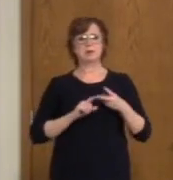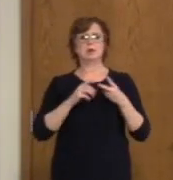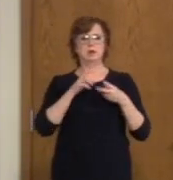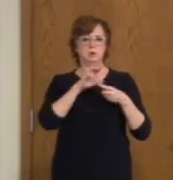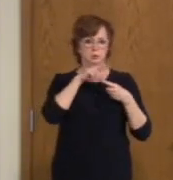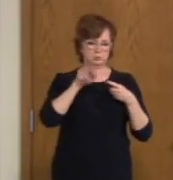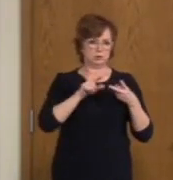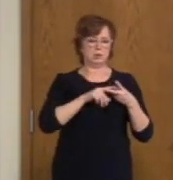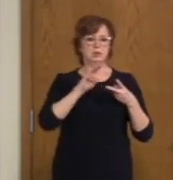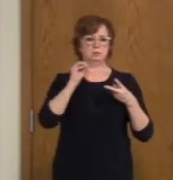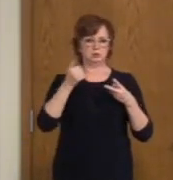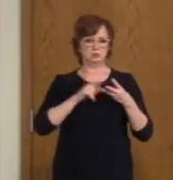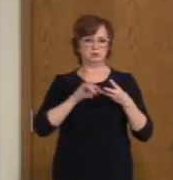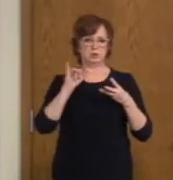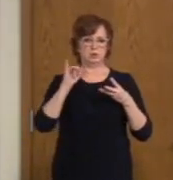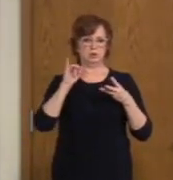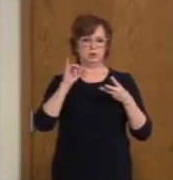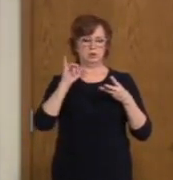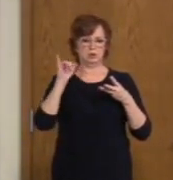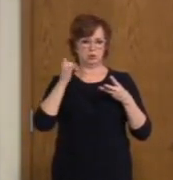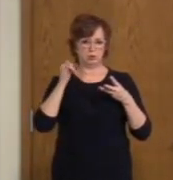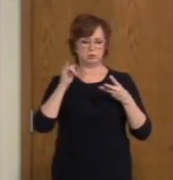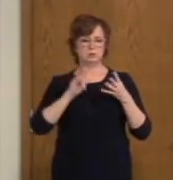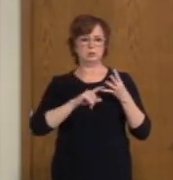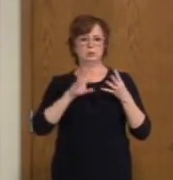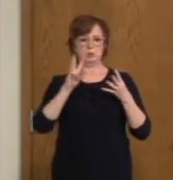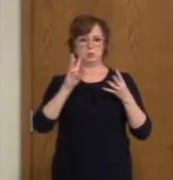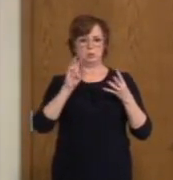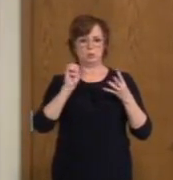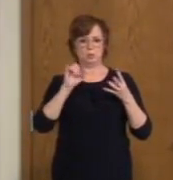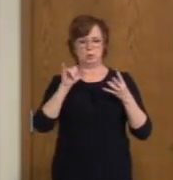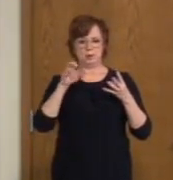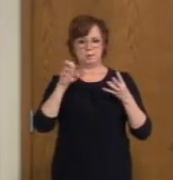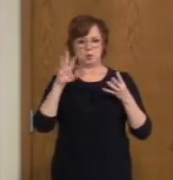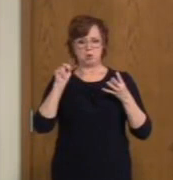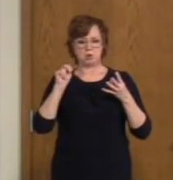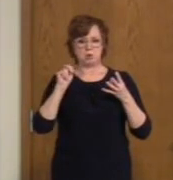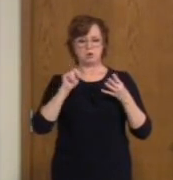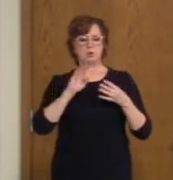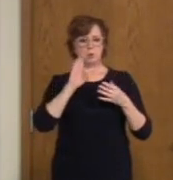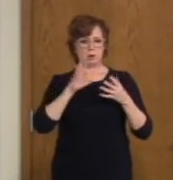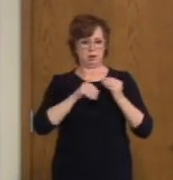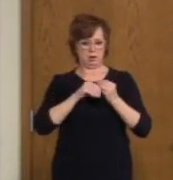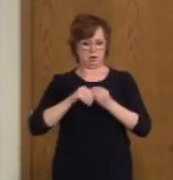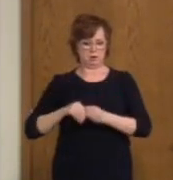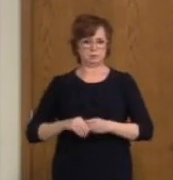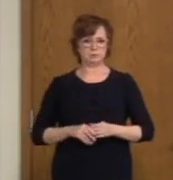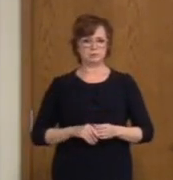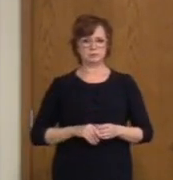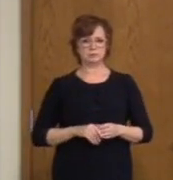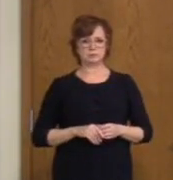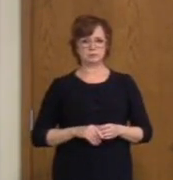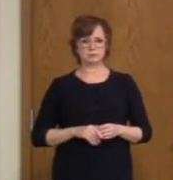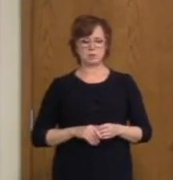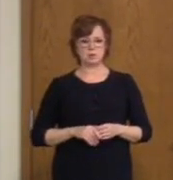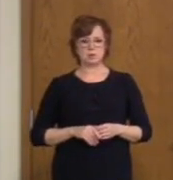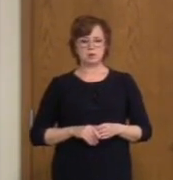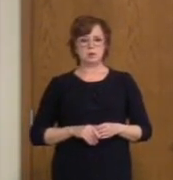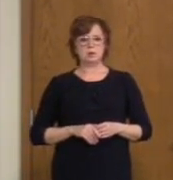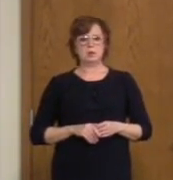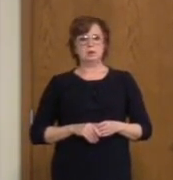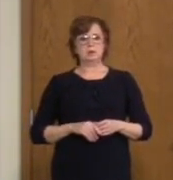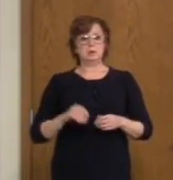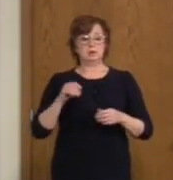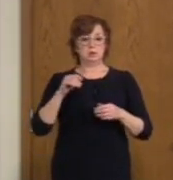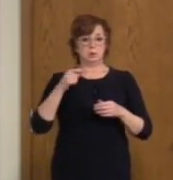Moose Jaw, of Weyburn, or Yorkton, and going to ensure that as we receive these vaccines, we ultimately are going to make them available to the people of the